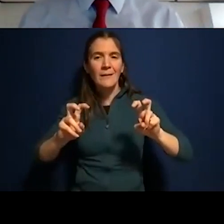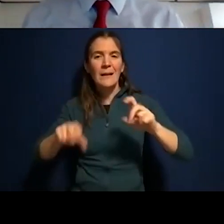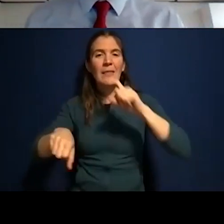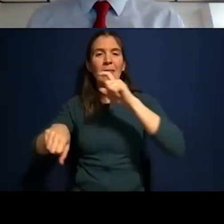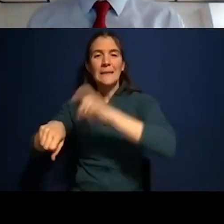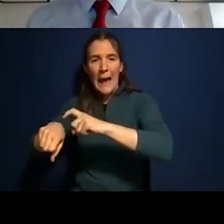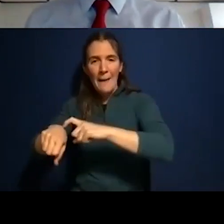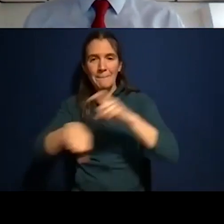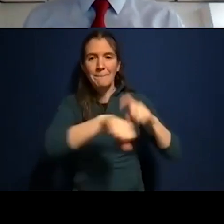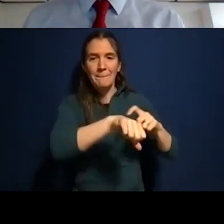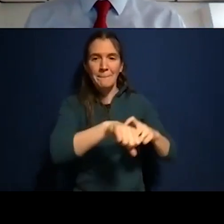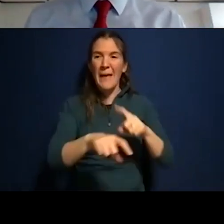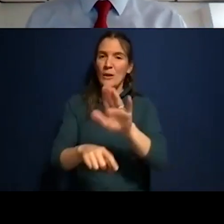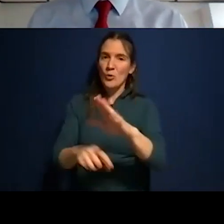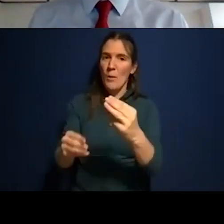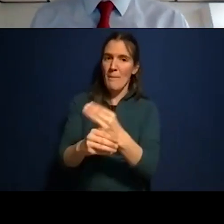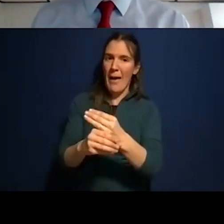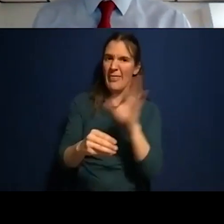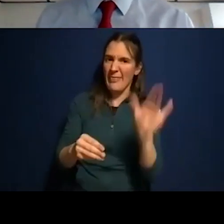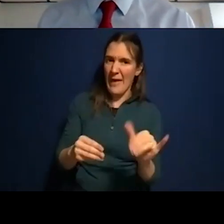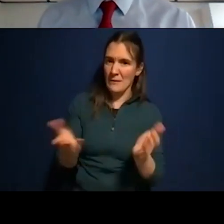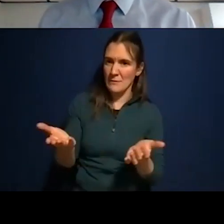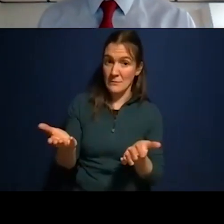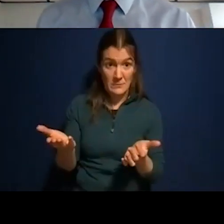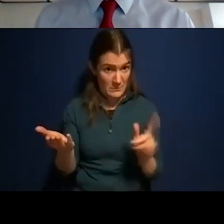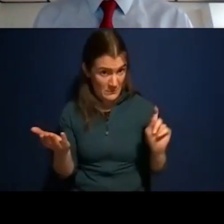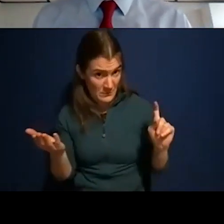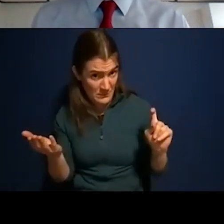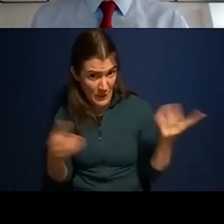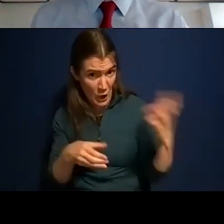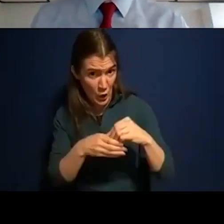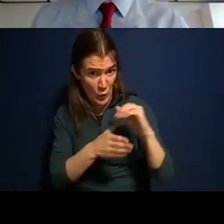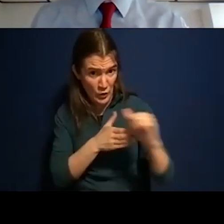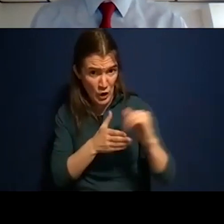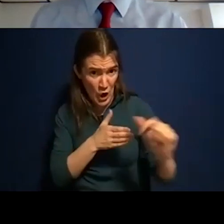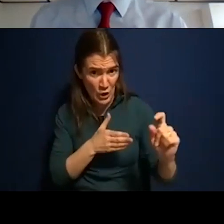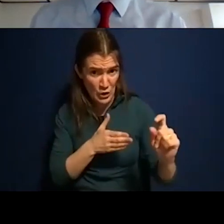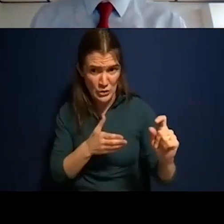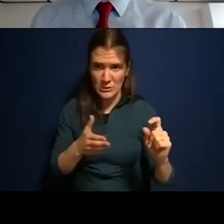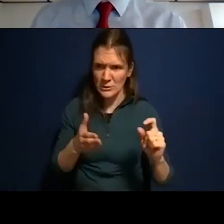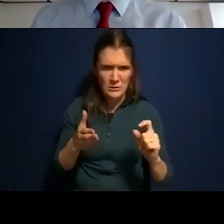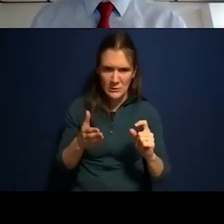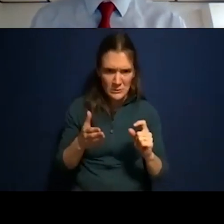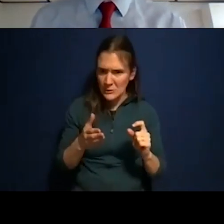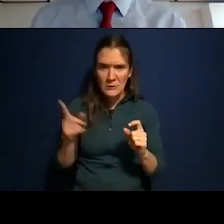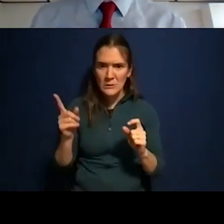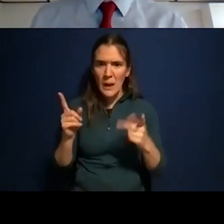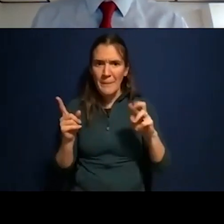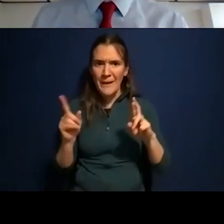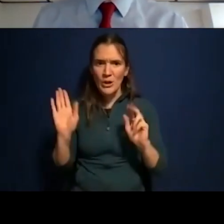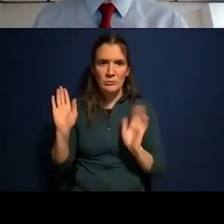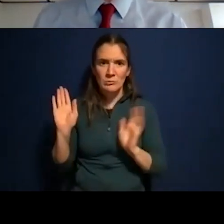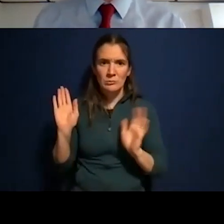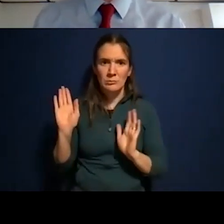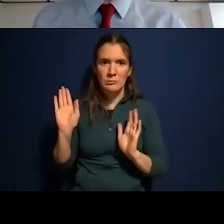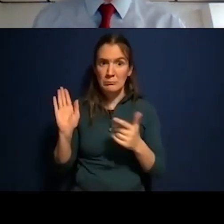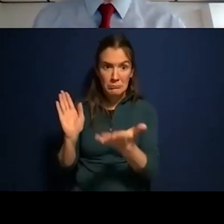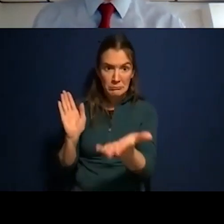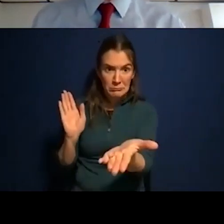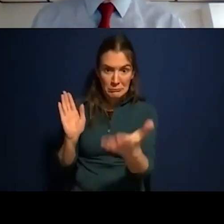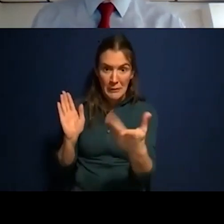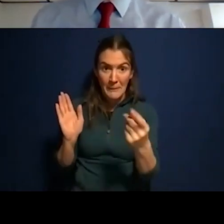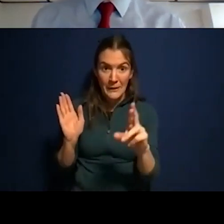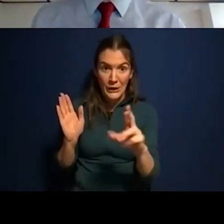math that you proposed. Oh, okay. Well, I don't know. Peter's saying something about it. Let's let